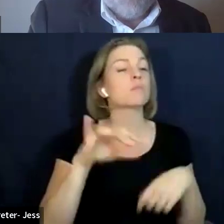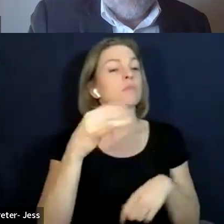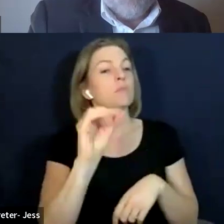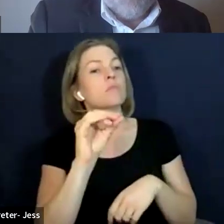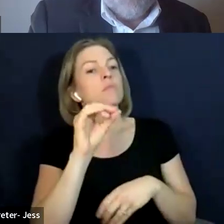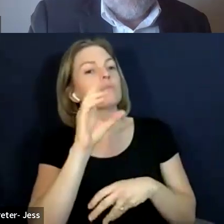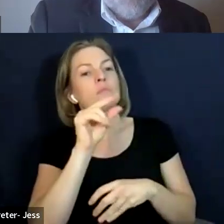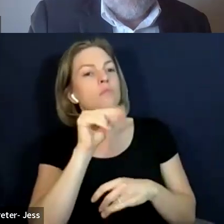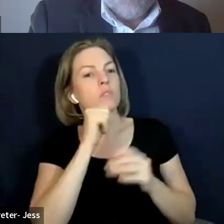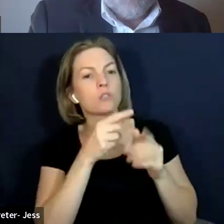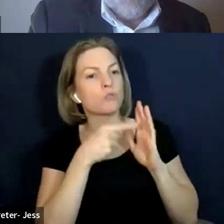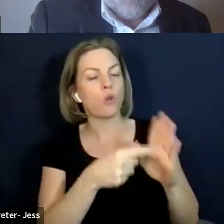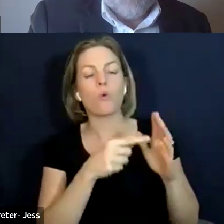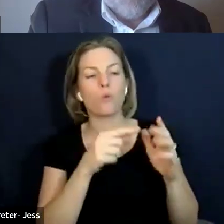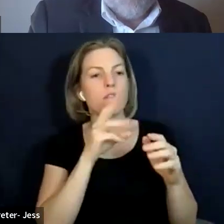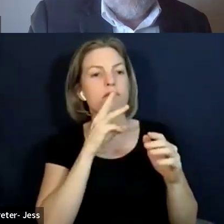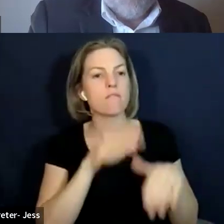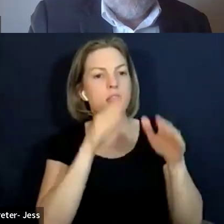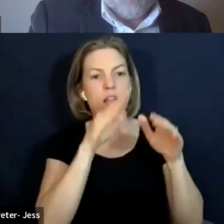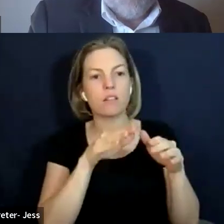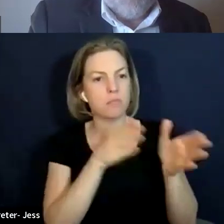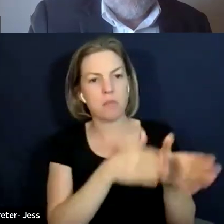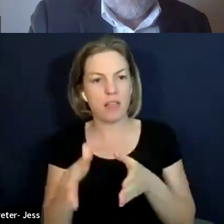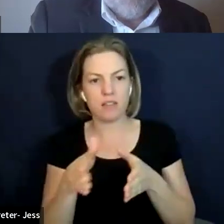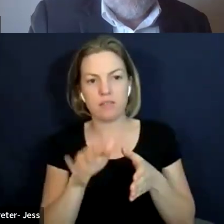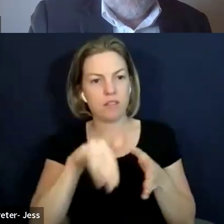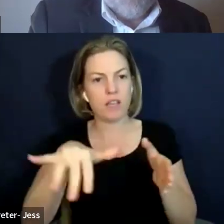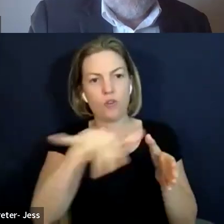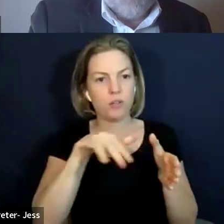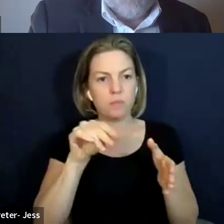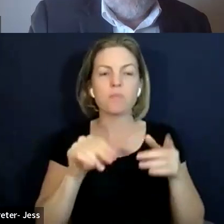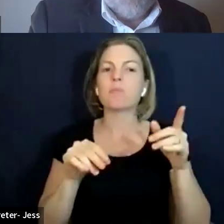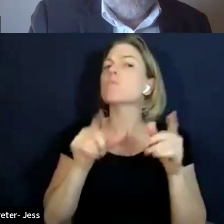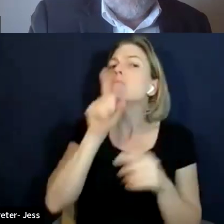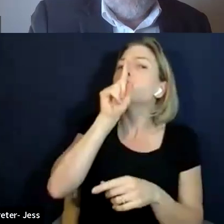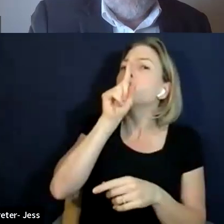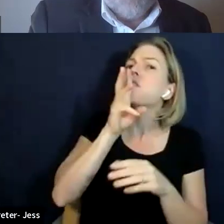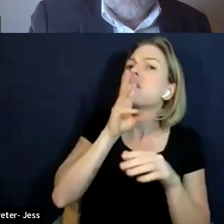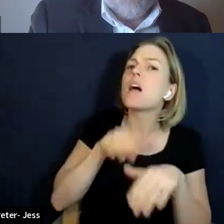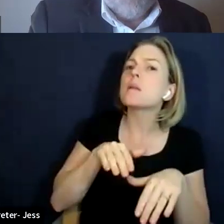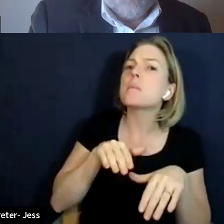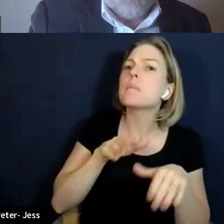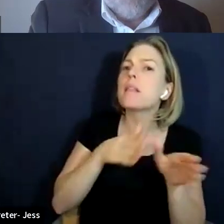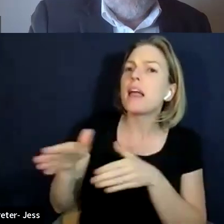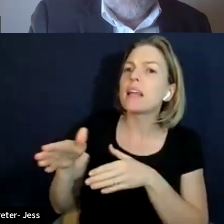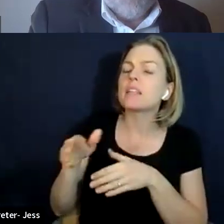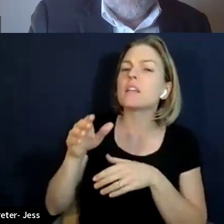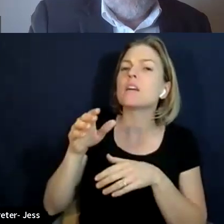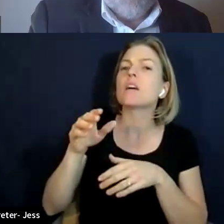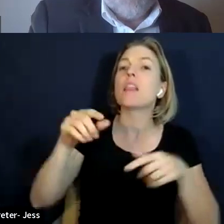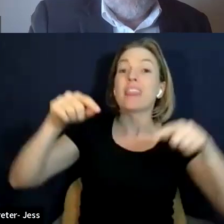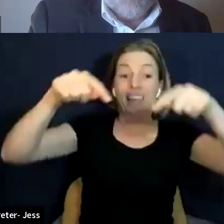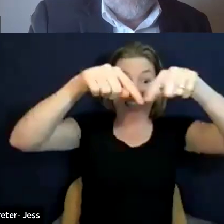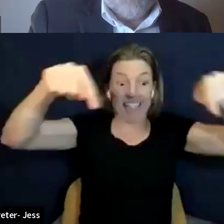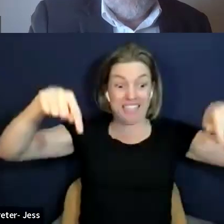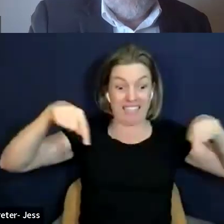the floodplain in that area. I didn't say floodplain. I said the footprint of